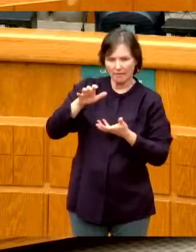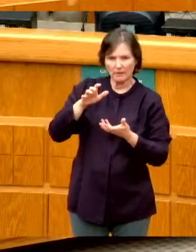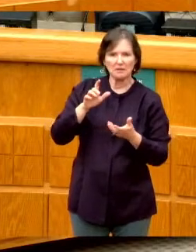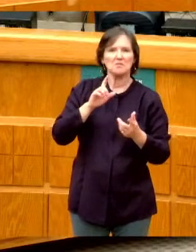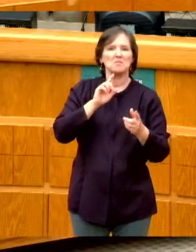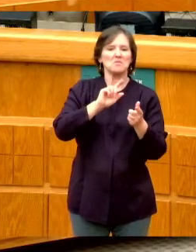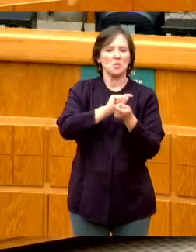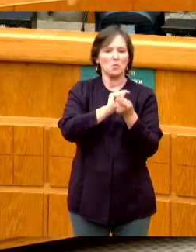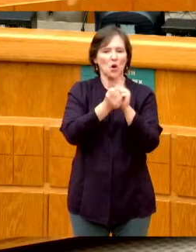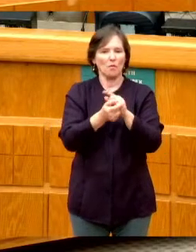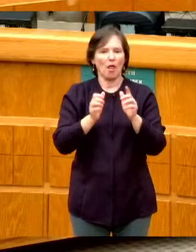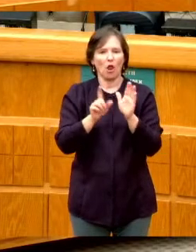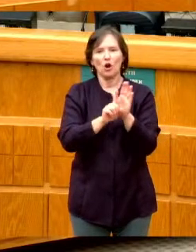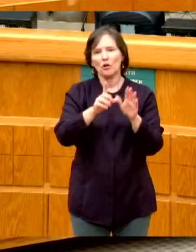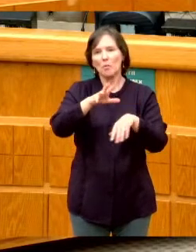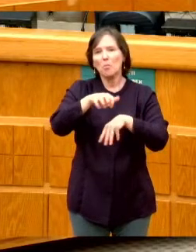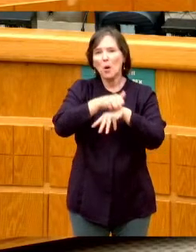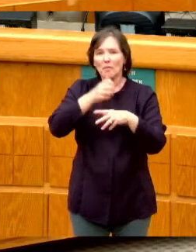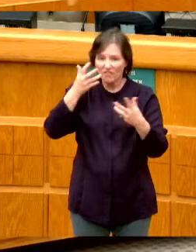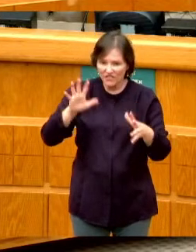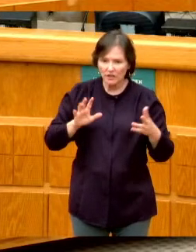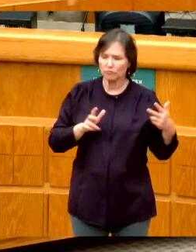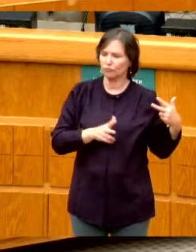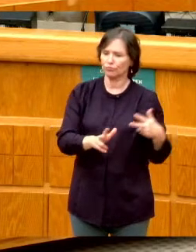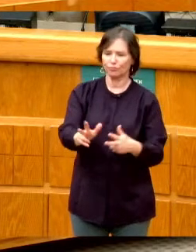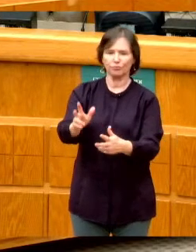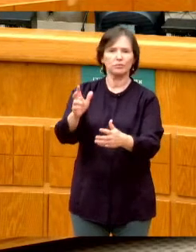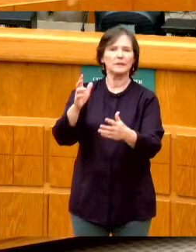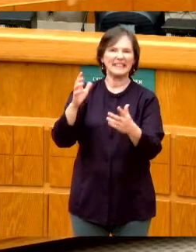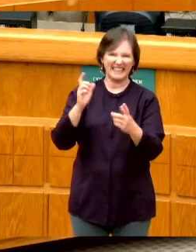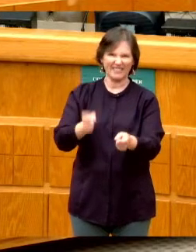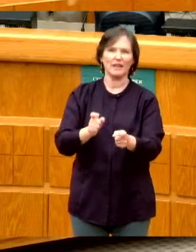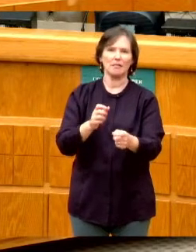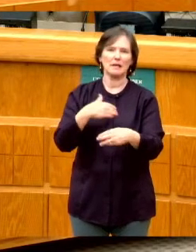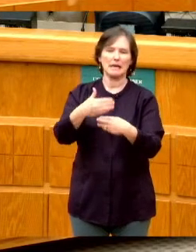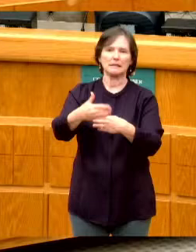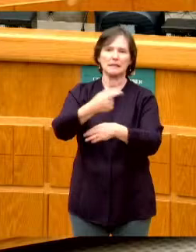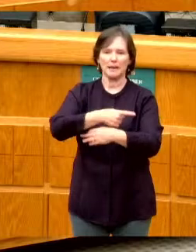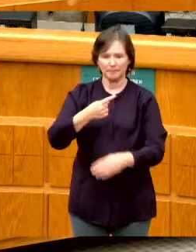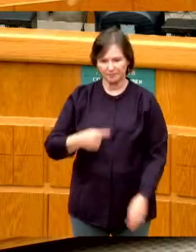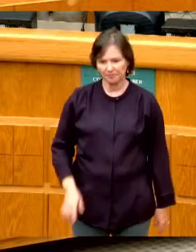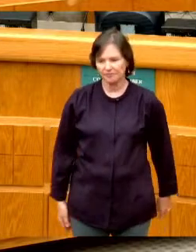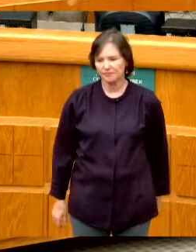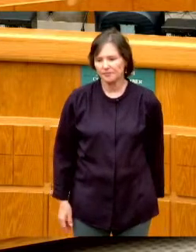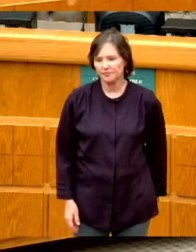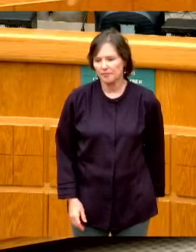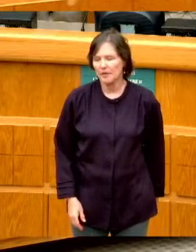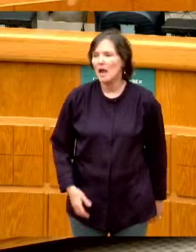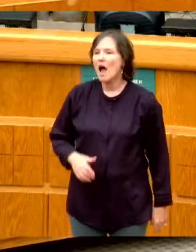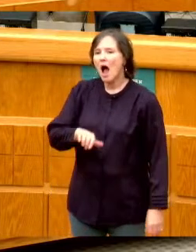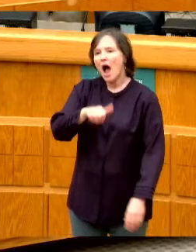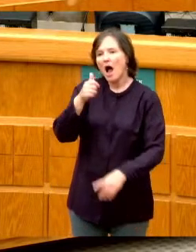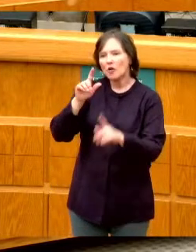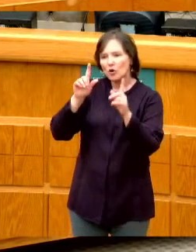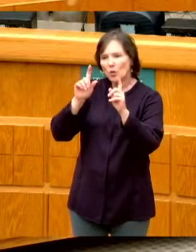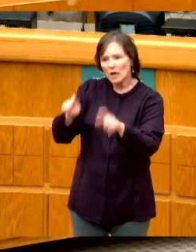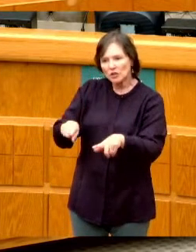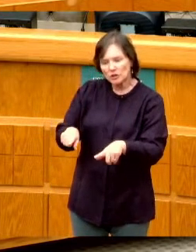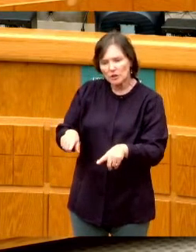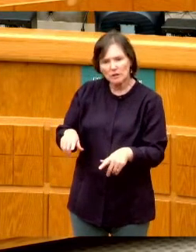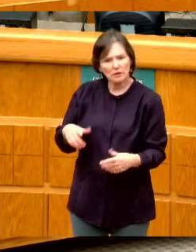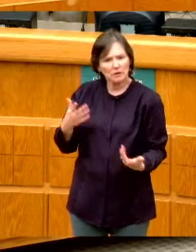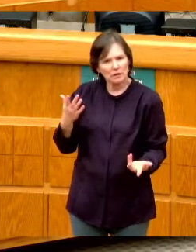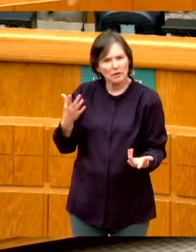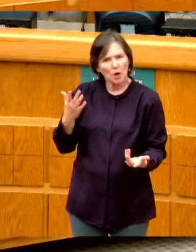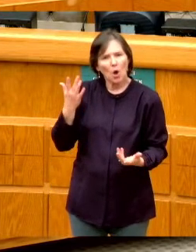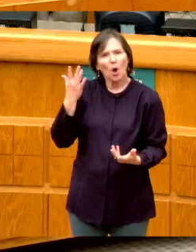registration events? We are one of 60 providers in Nueces County who are able to provide the vaccine. Although we